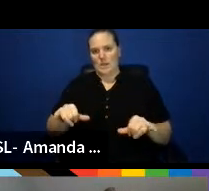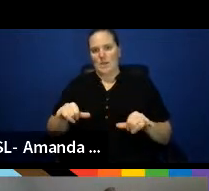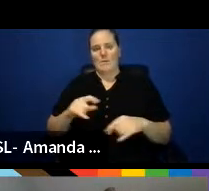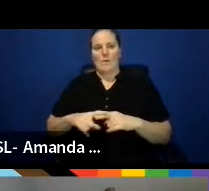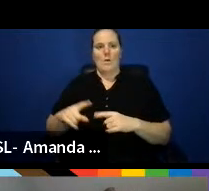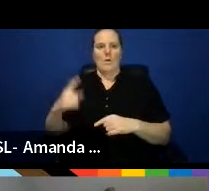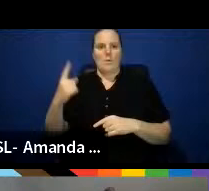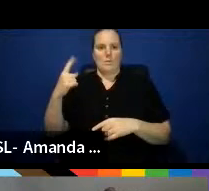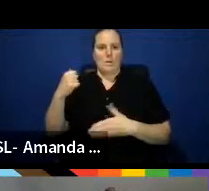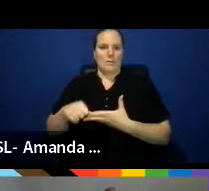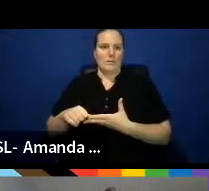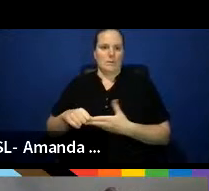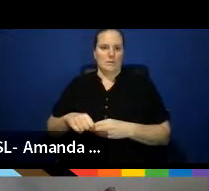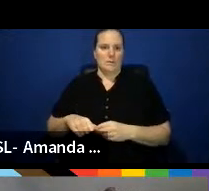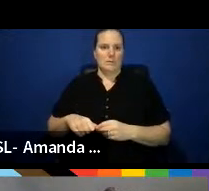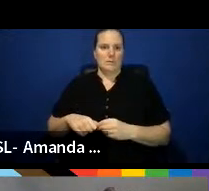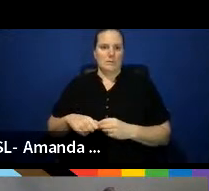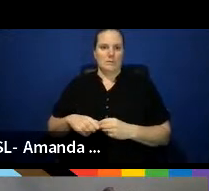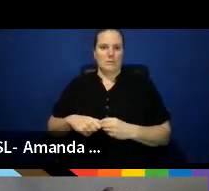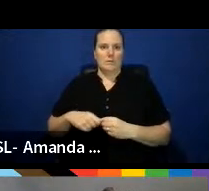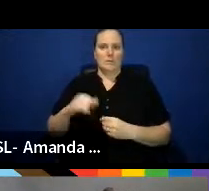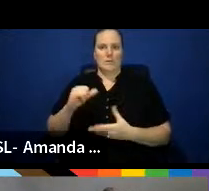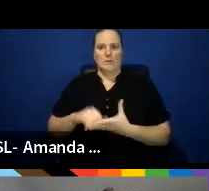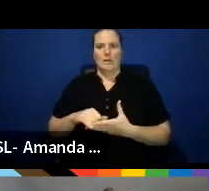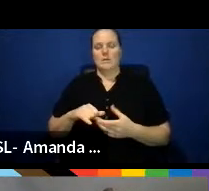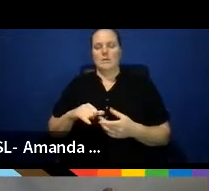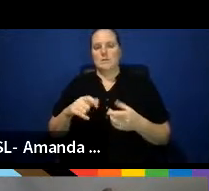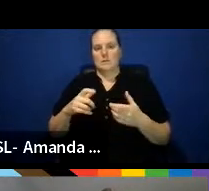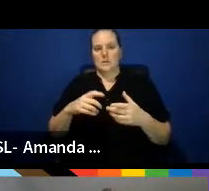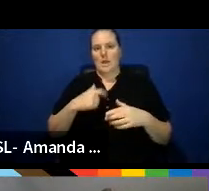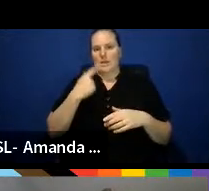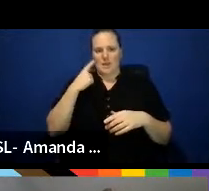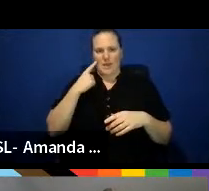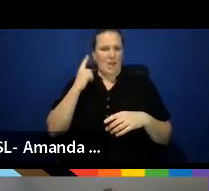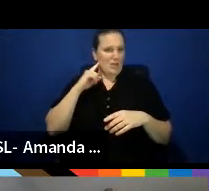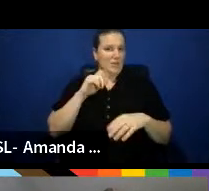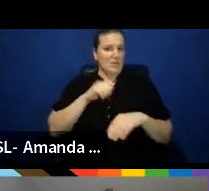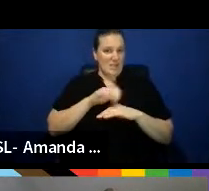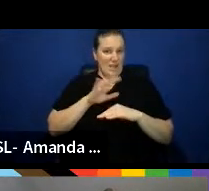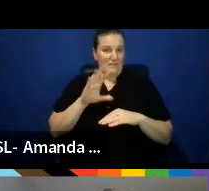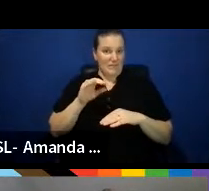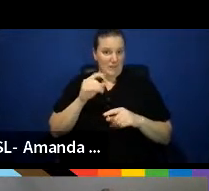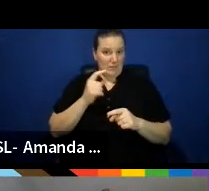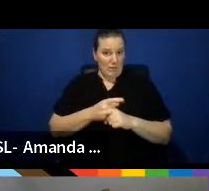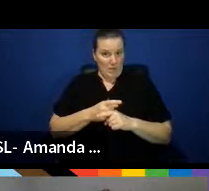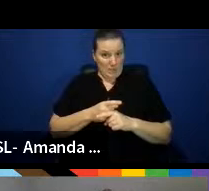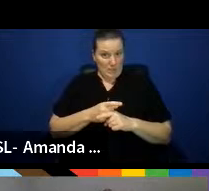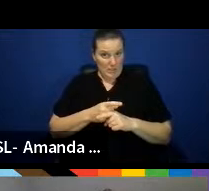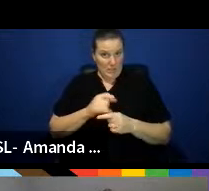just one? And I think the answer is send 50, but I want to make sure that's right.